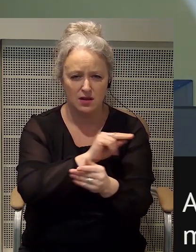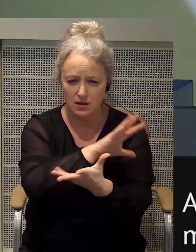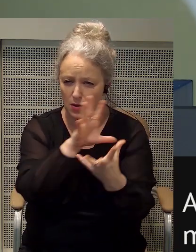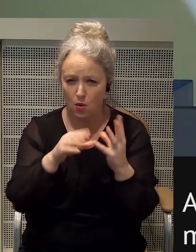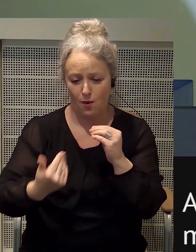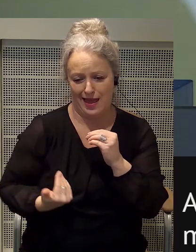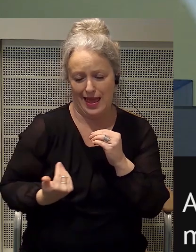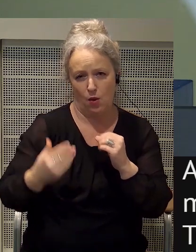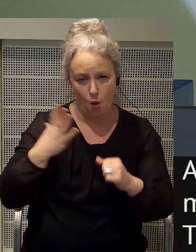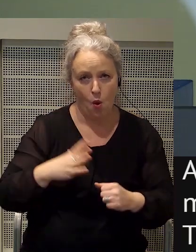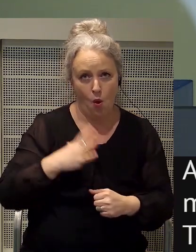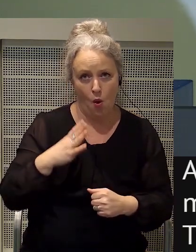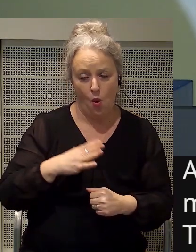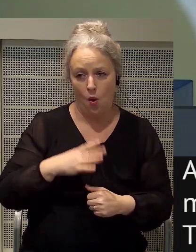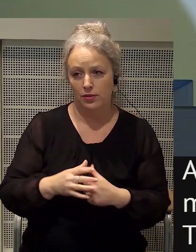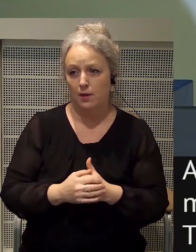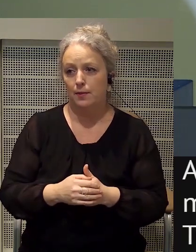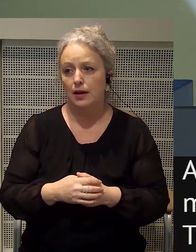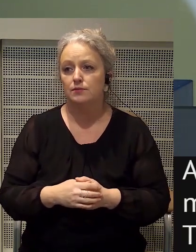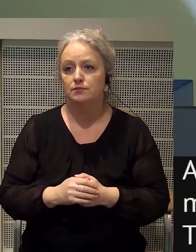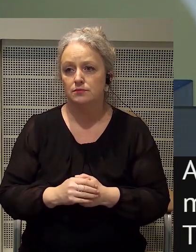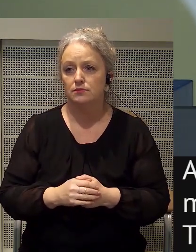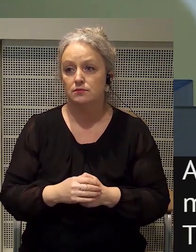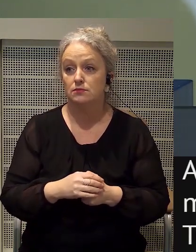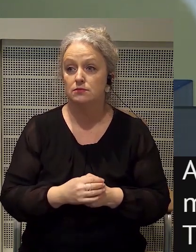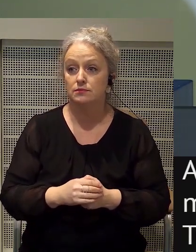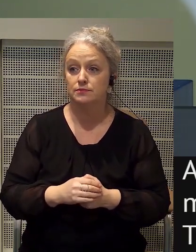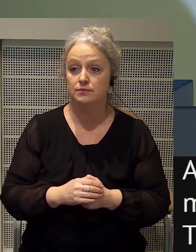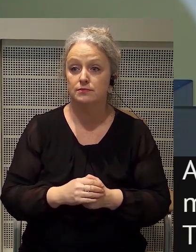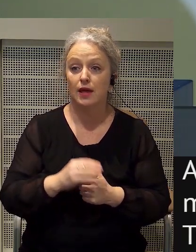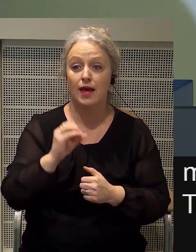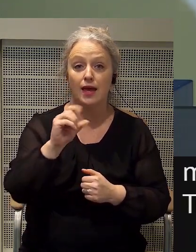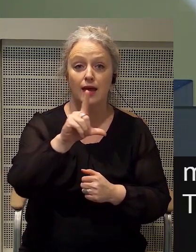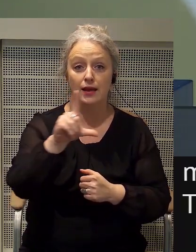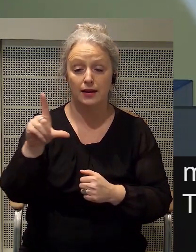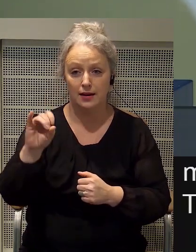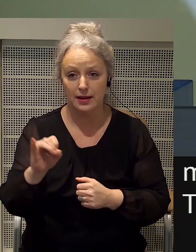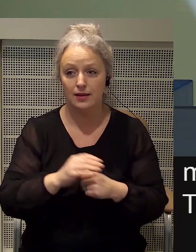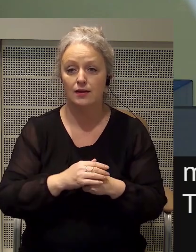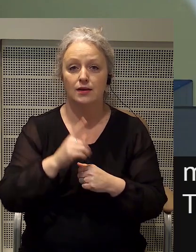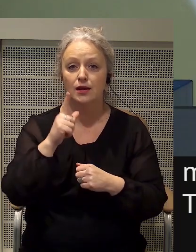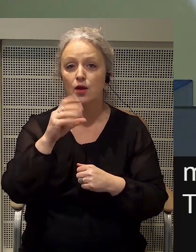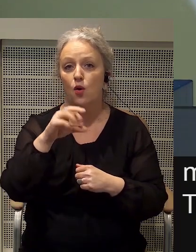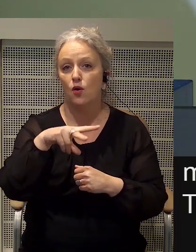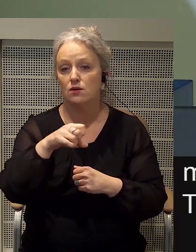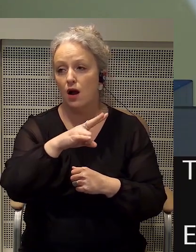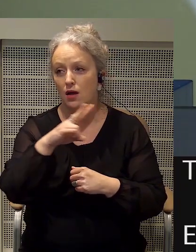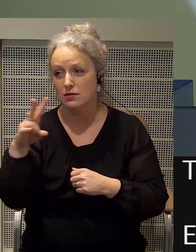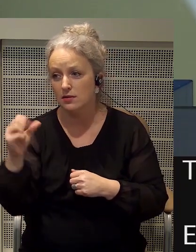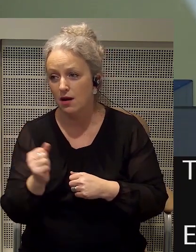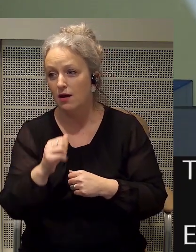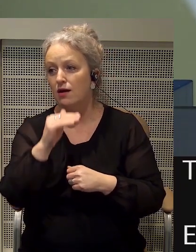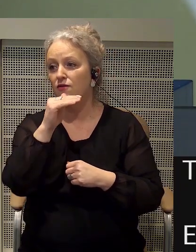trofinetide available also in Estonia and improve the lives of those children. We have here